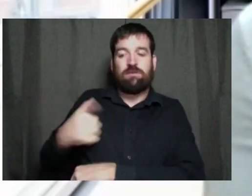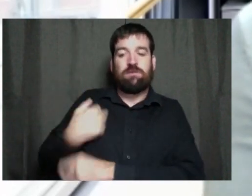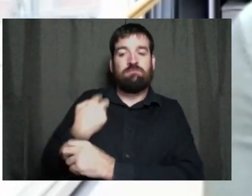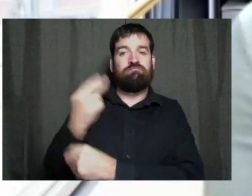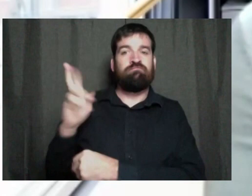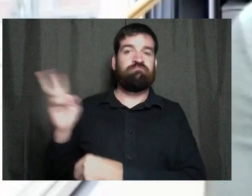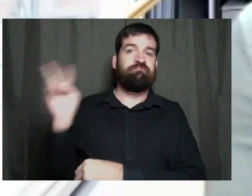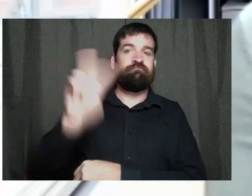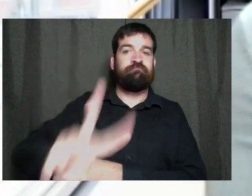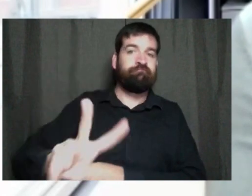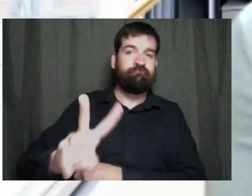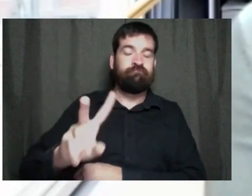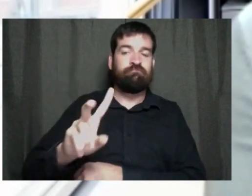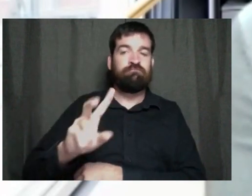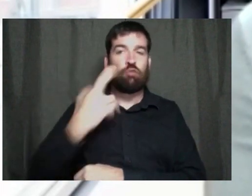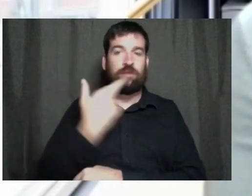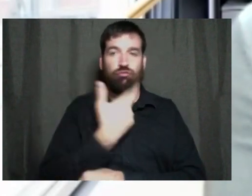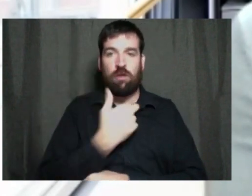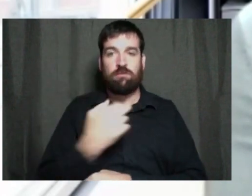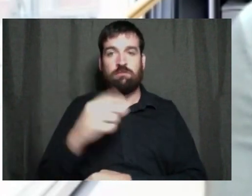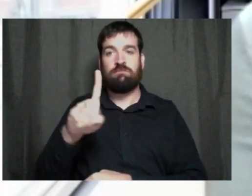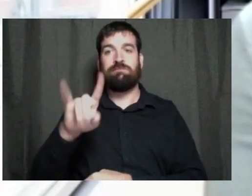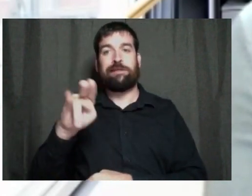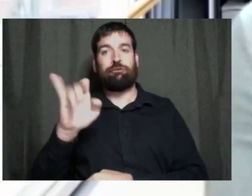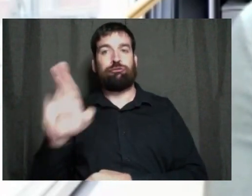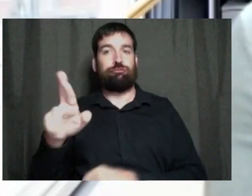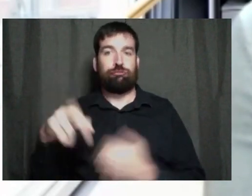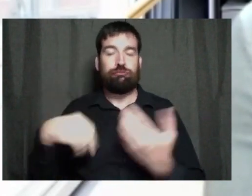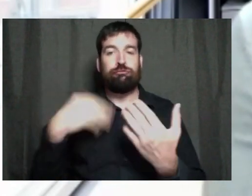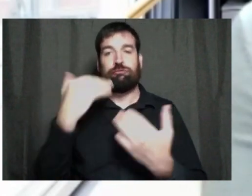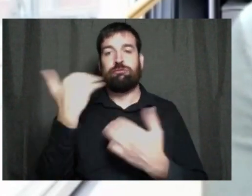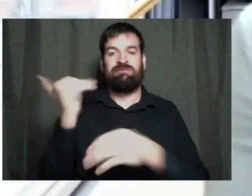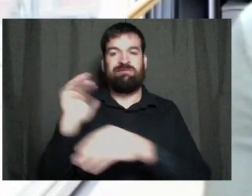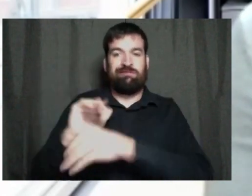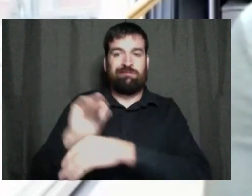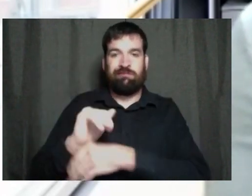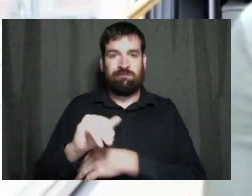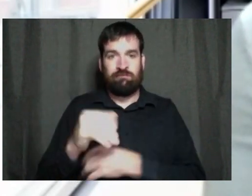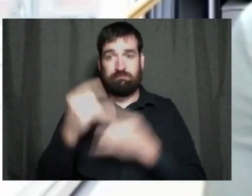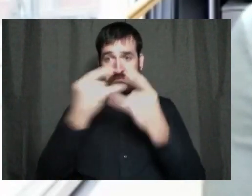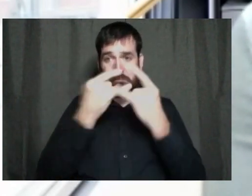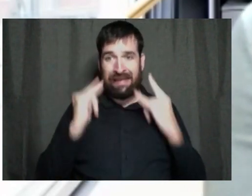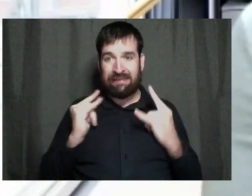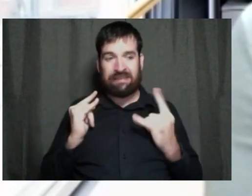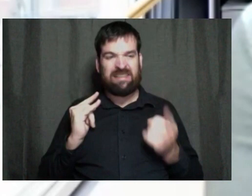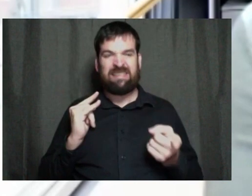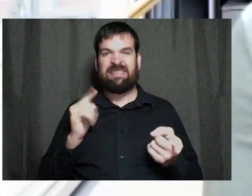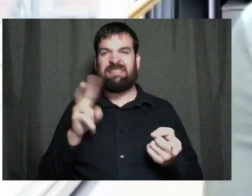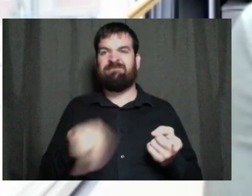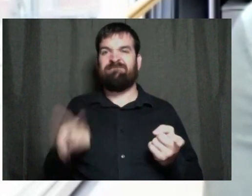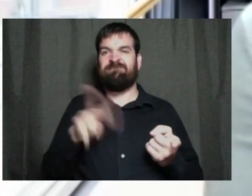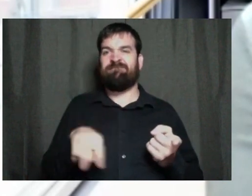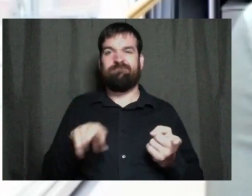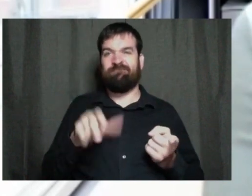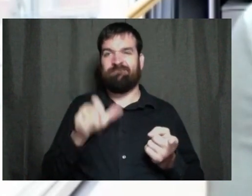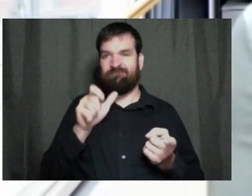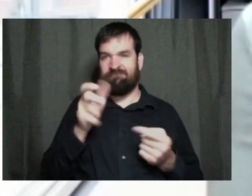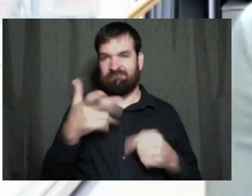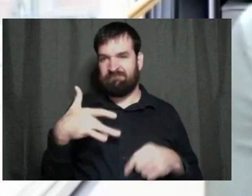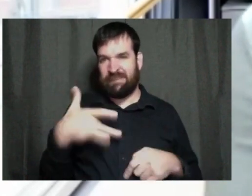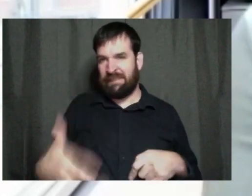last night in a restaurant, and we walked in with our masks on, and that doesn't seem to be the norm. There were folks looking at us like